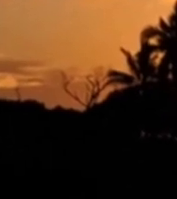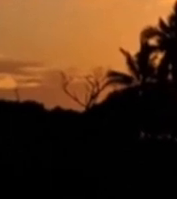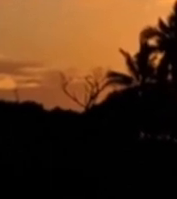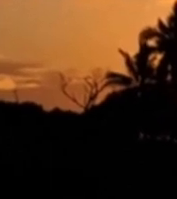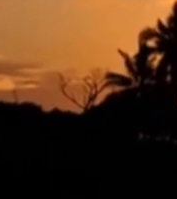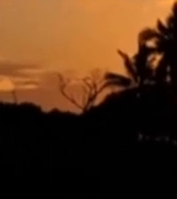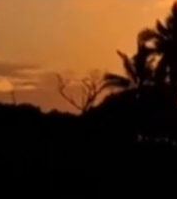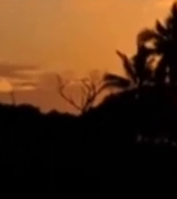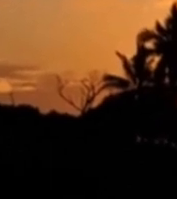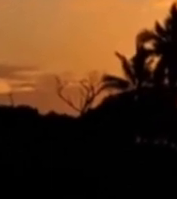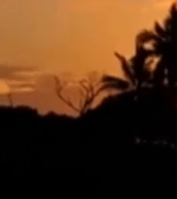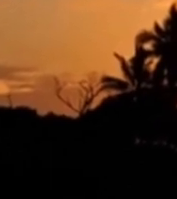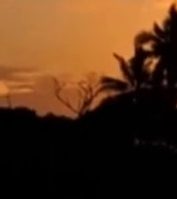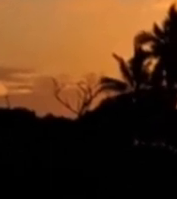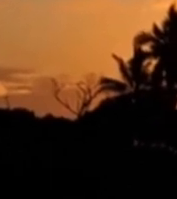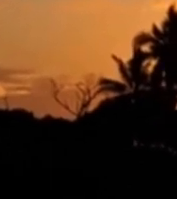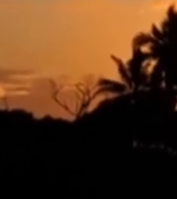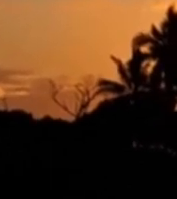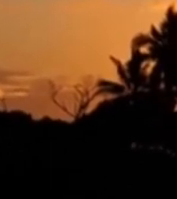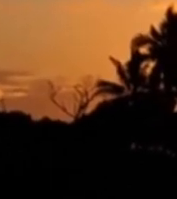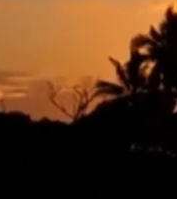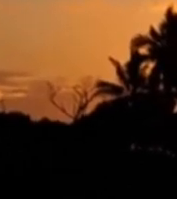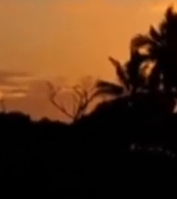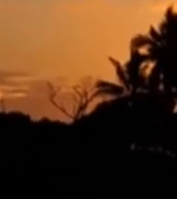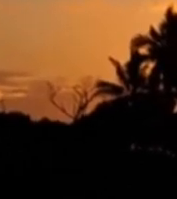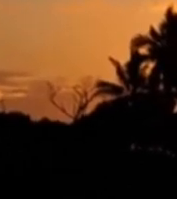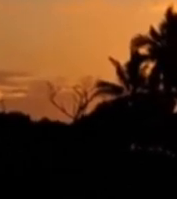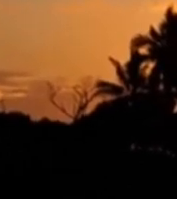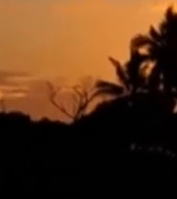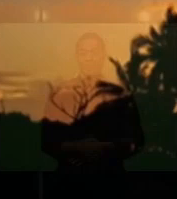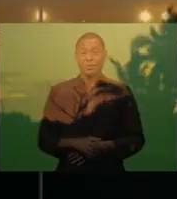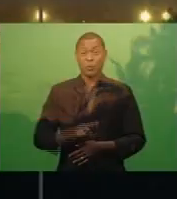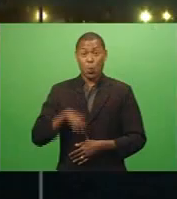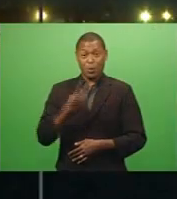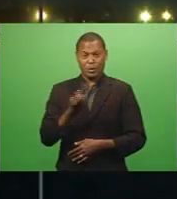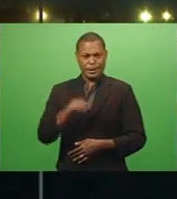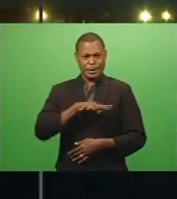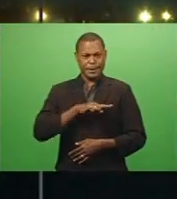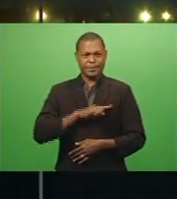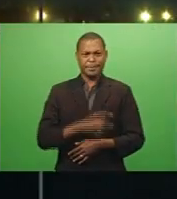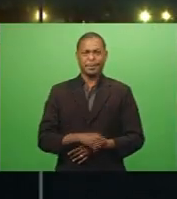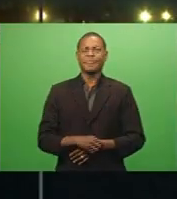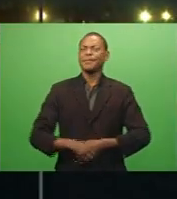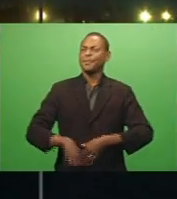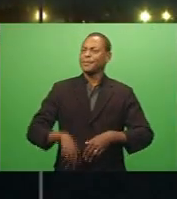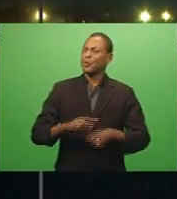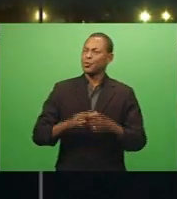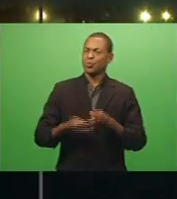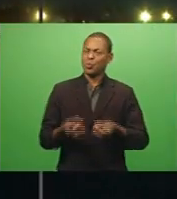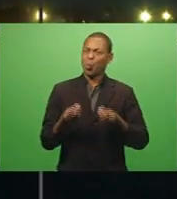sun setting in Narewa in Nandi. You can send us newsworthy pictures and videos. Email